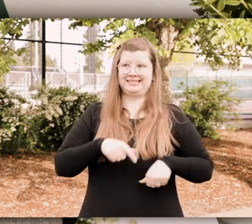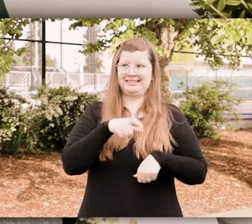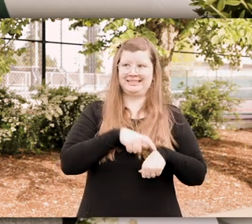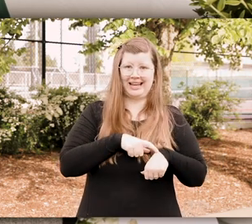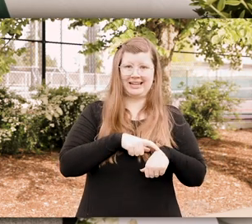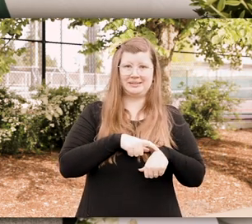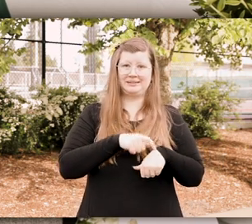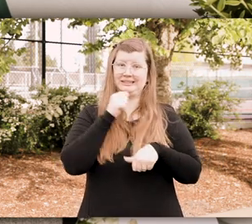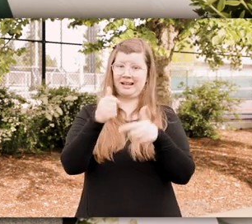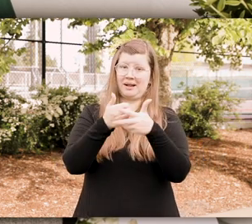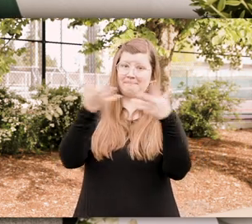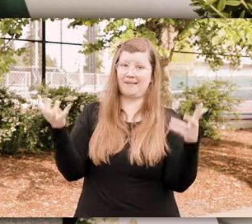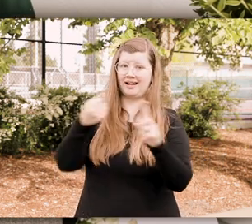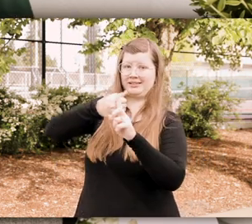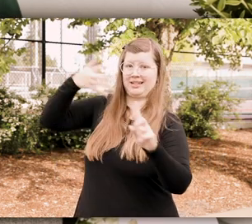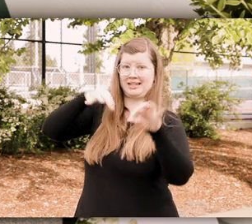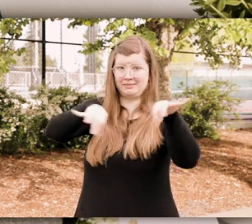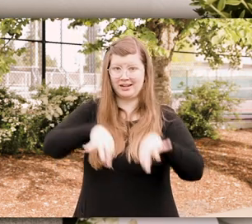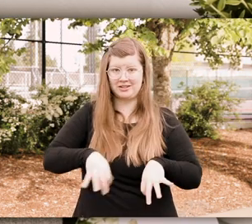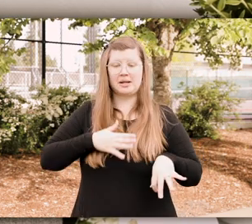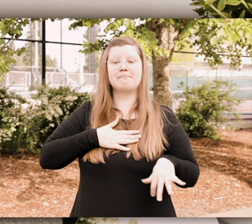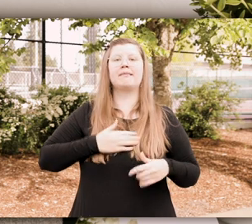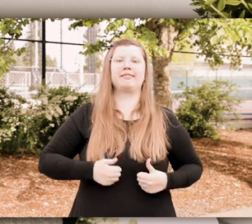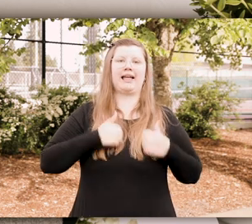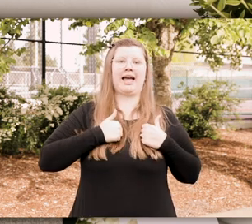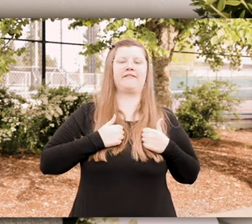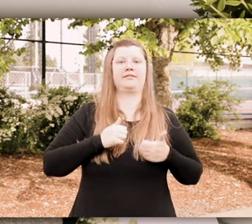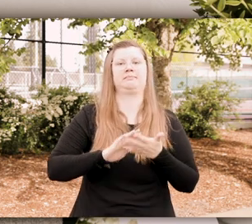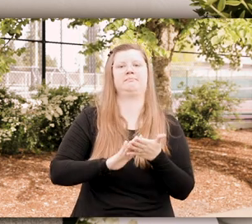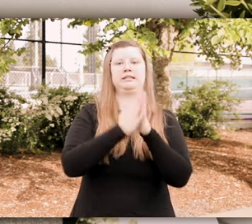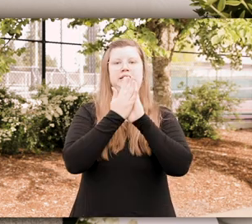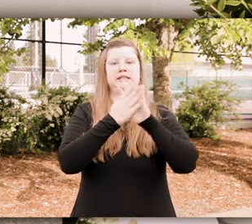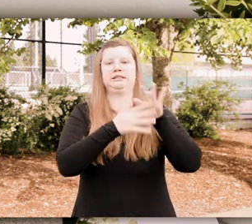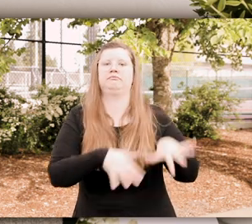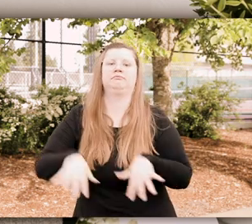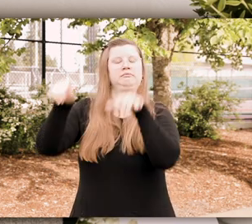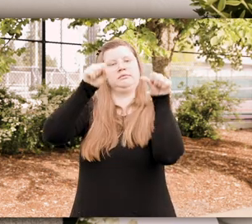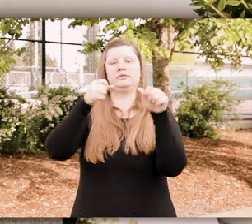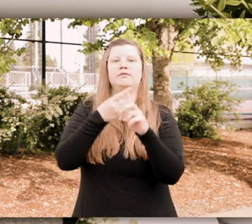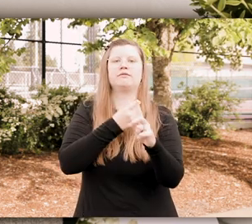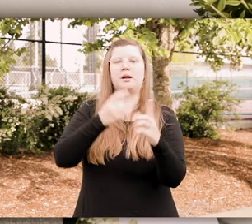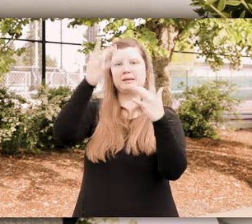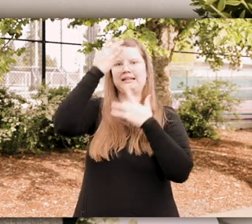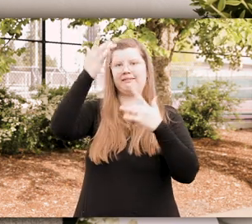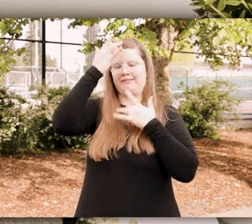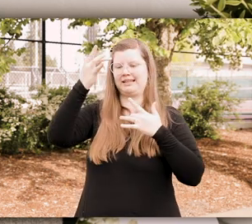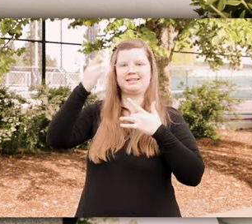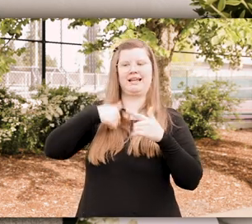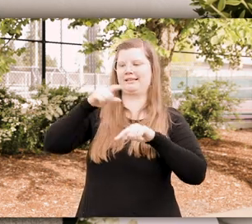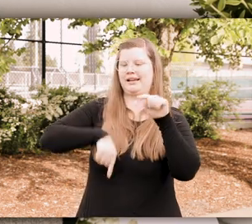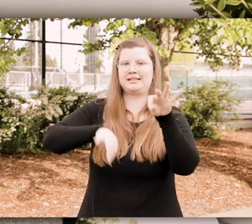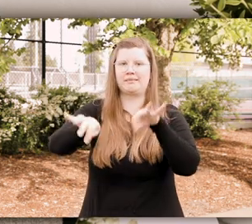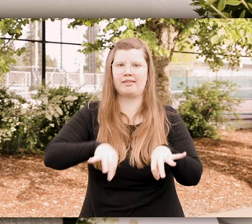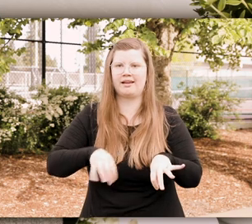my life became ruled by a ceaseless pain that appeared out of nowhere. I was unable to play a match in the last tennis season I had long dreamt of. I